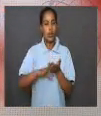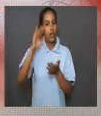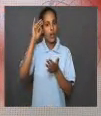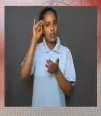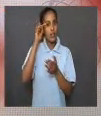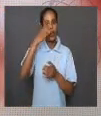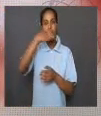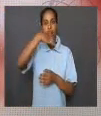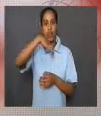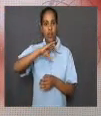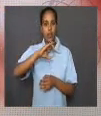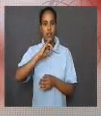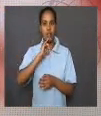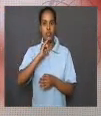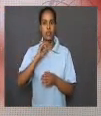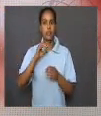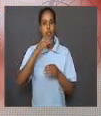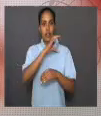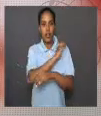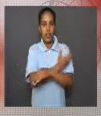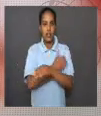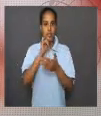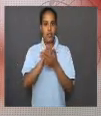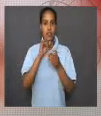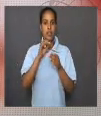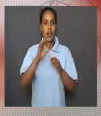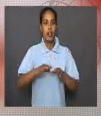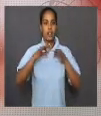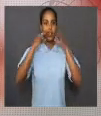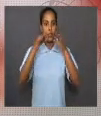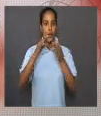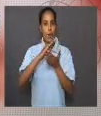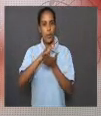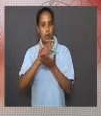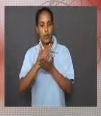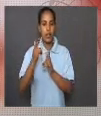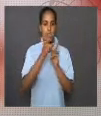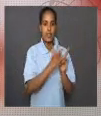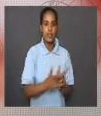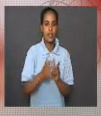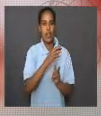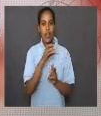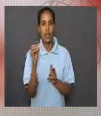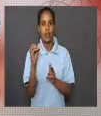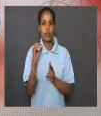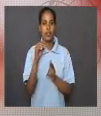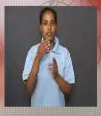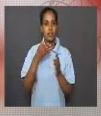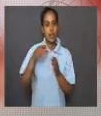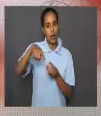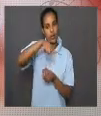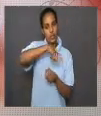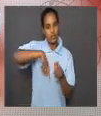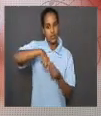that heat is the energy that is transferred between a system and its